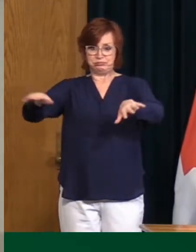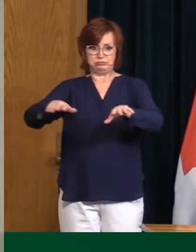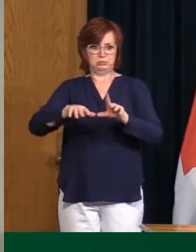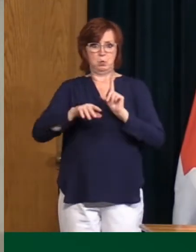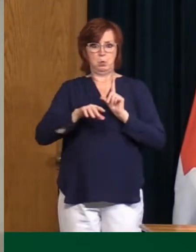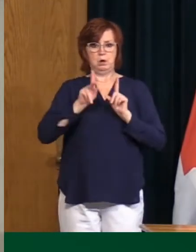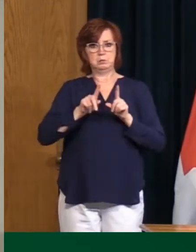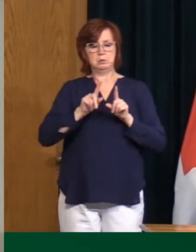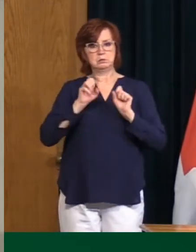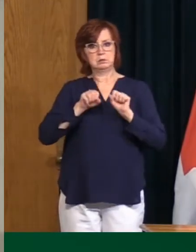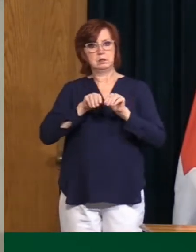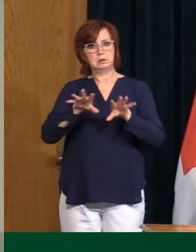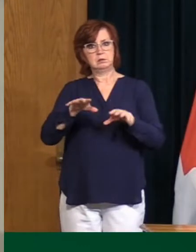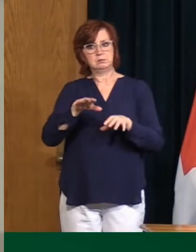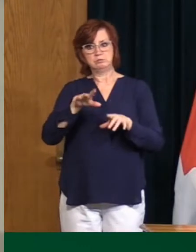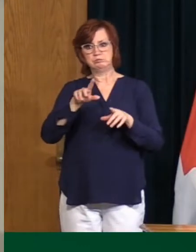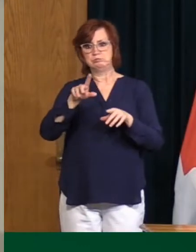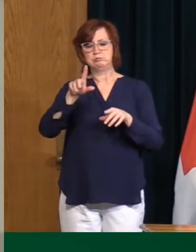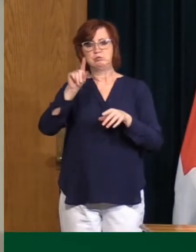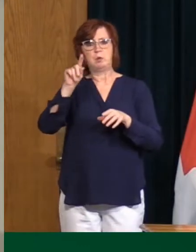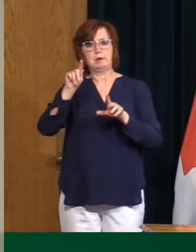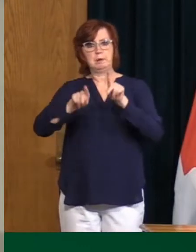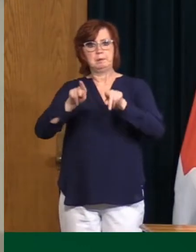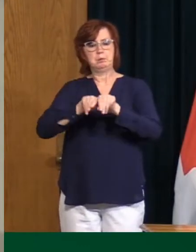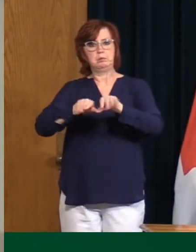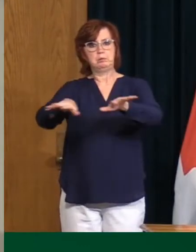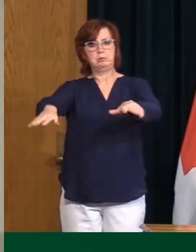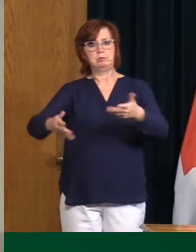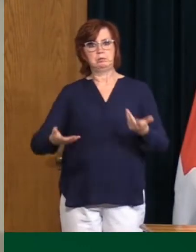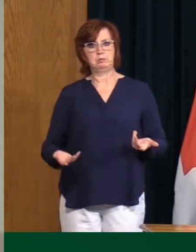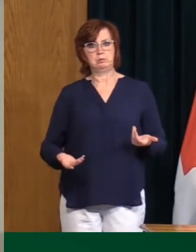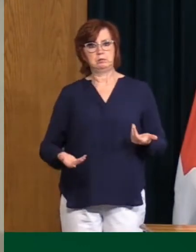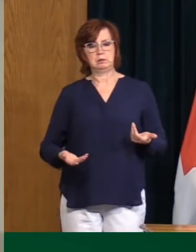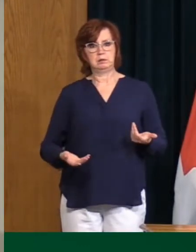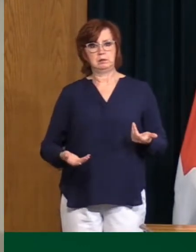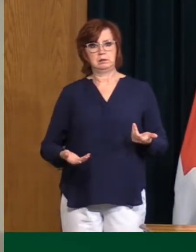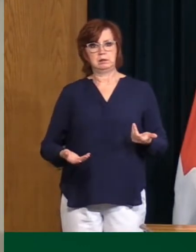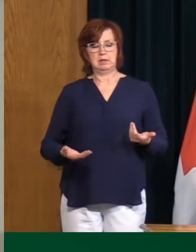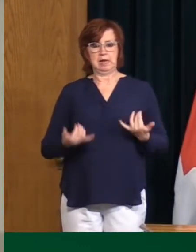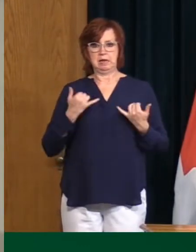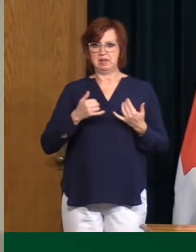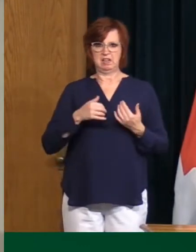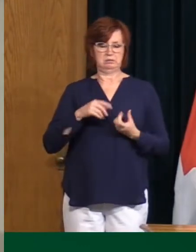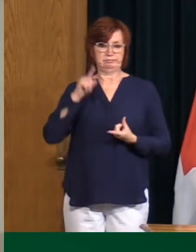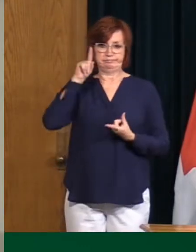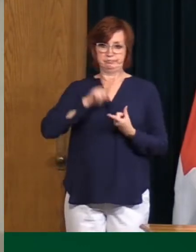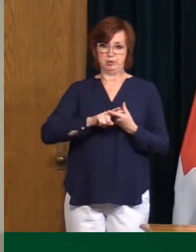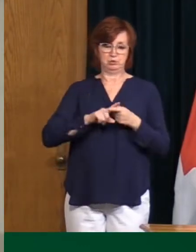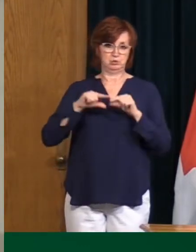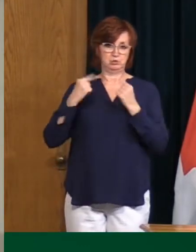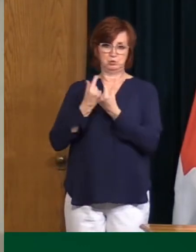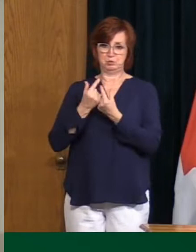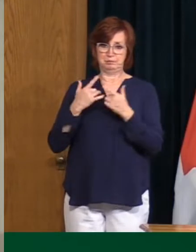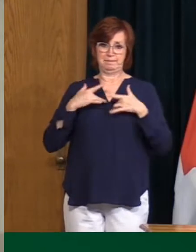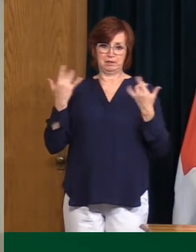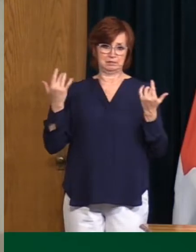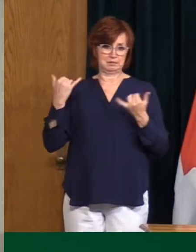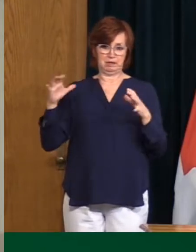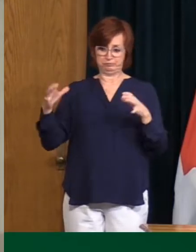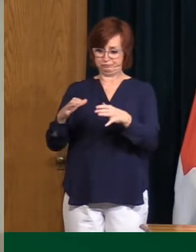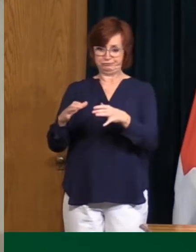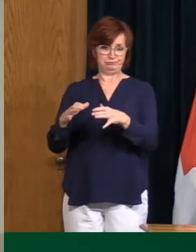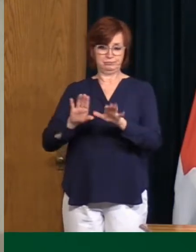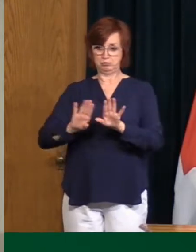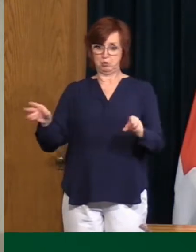something that we need to keep in mind constantly. Obviously, there's a lot of interest in people having some group events now.